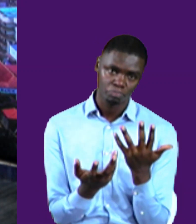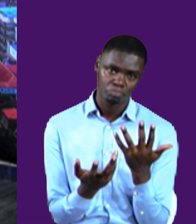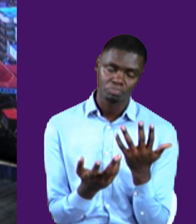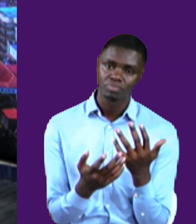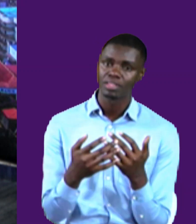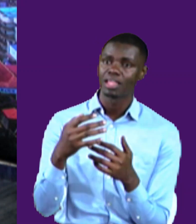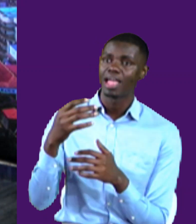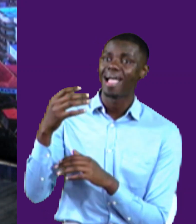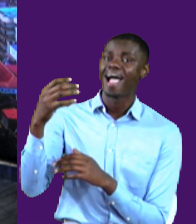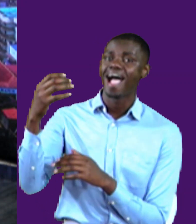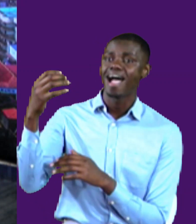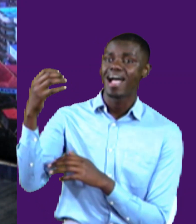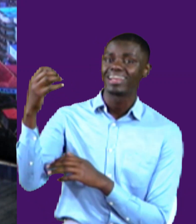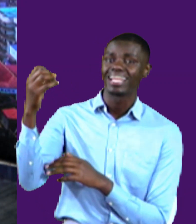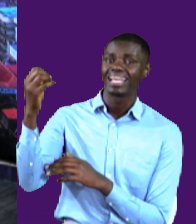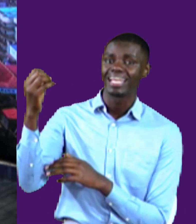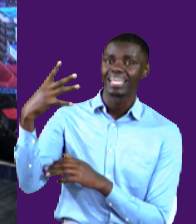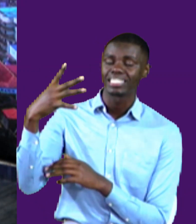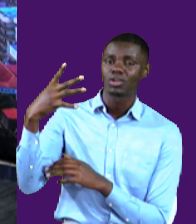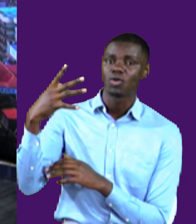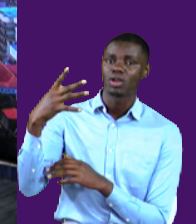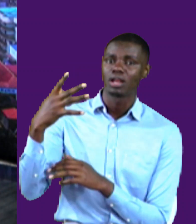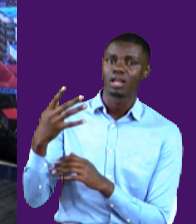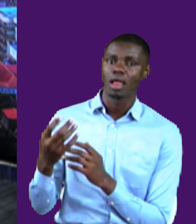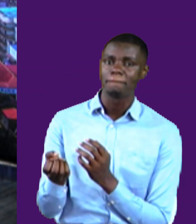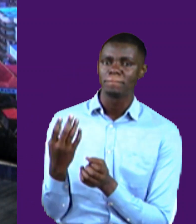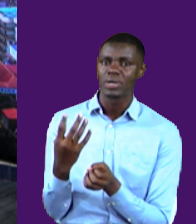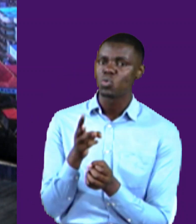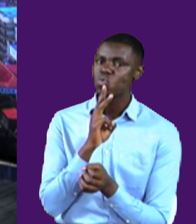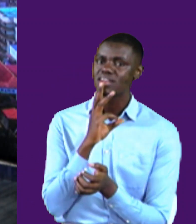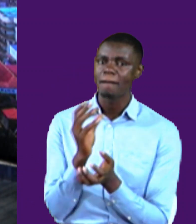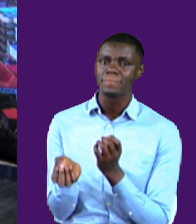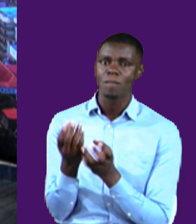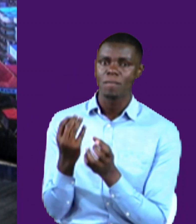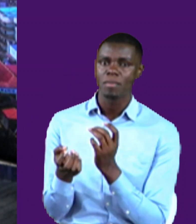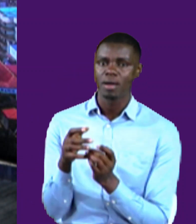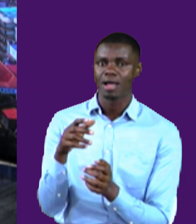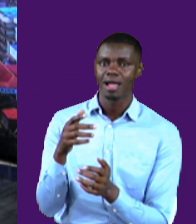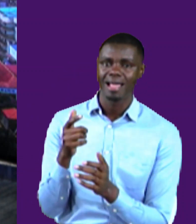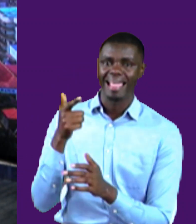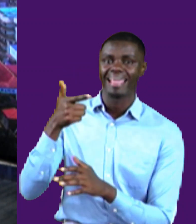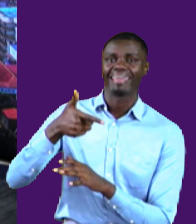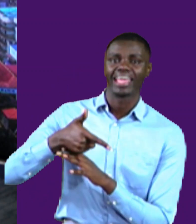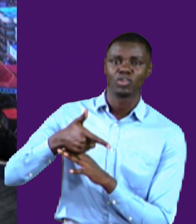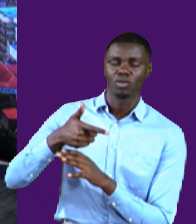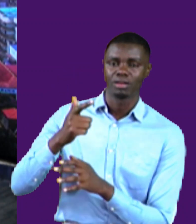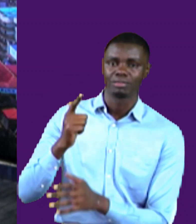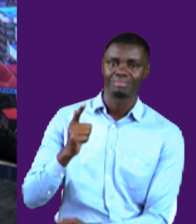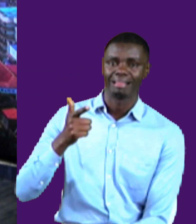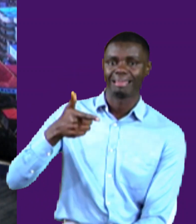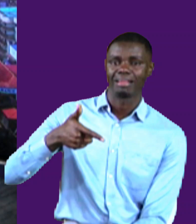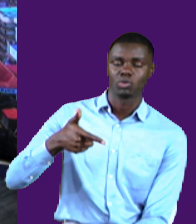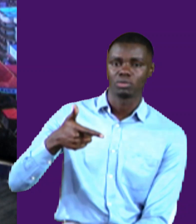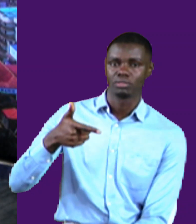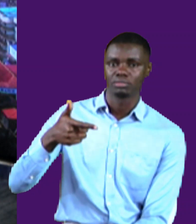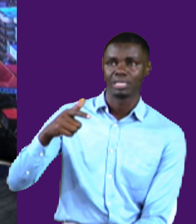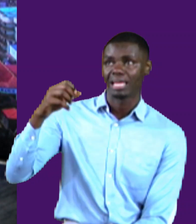an electrical kettle. Let's say uh, it got